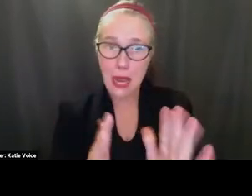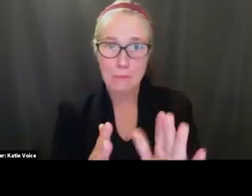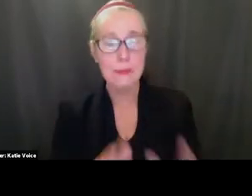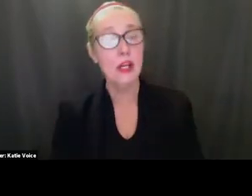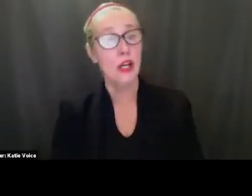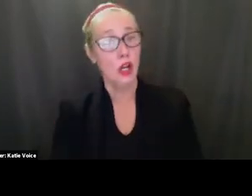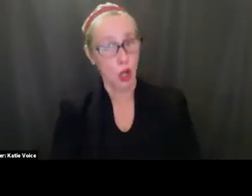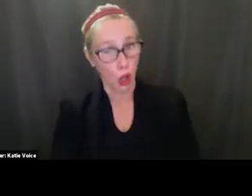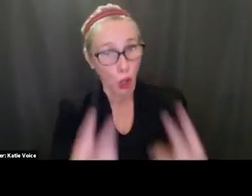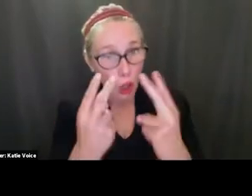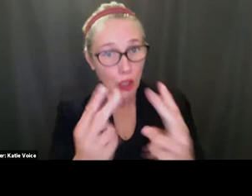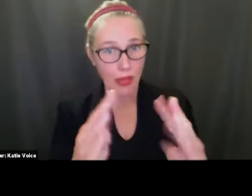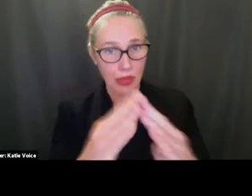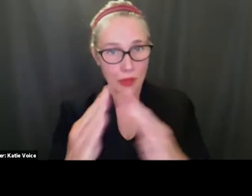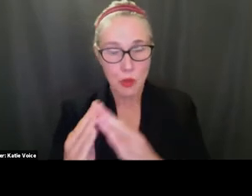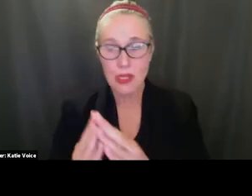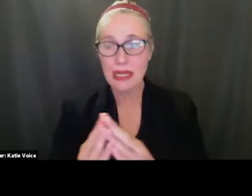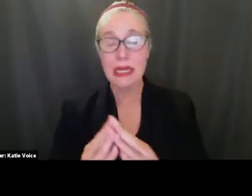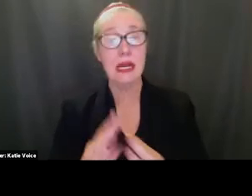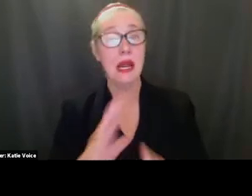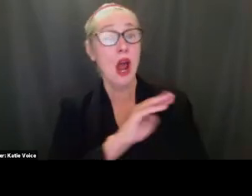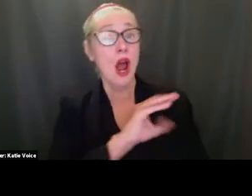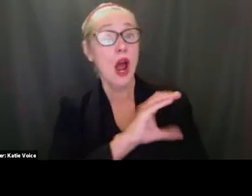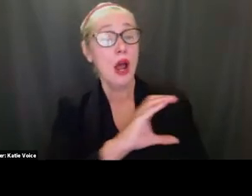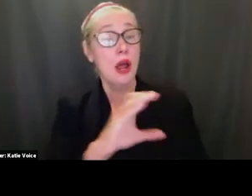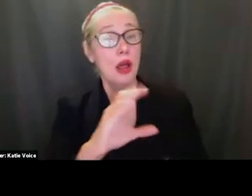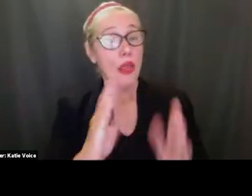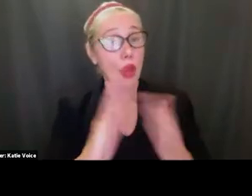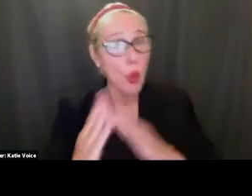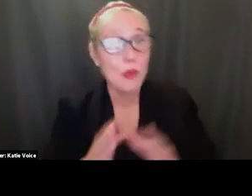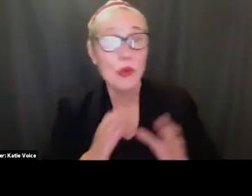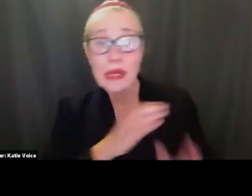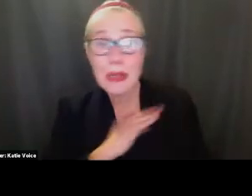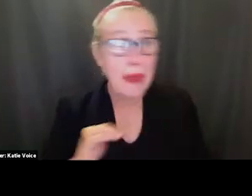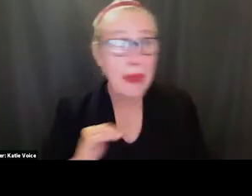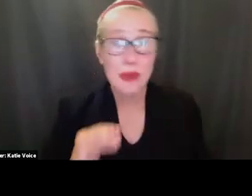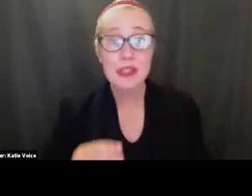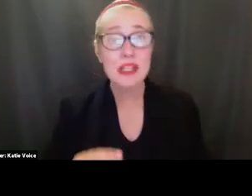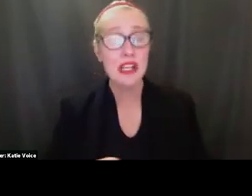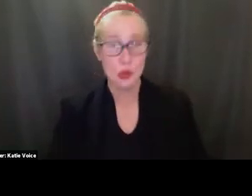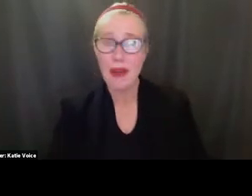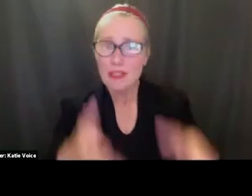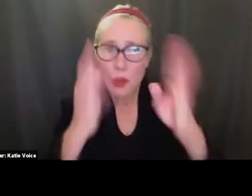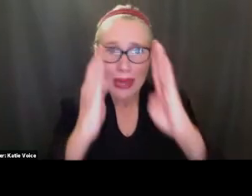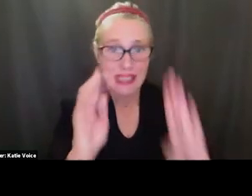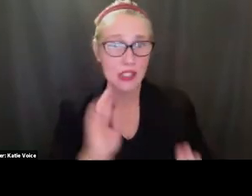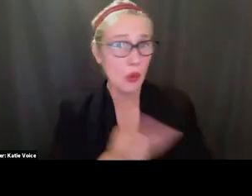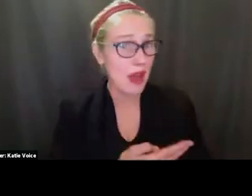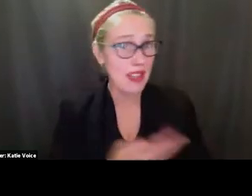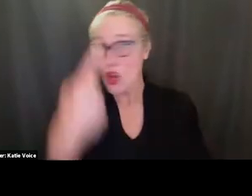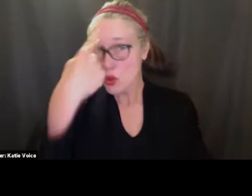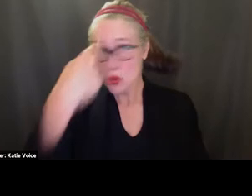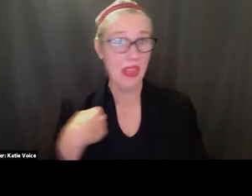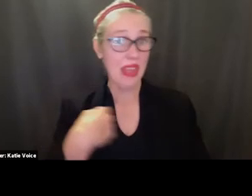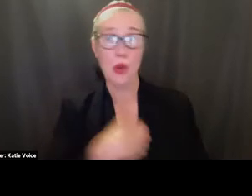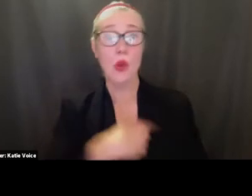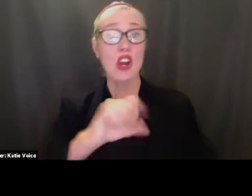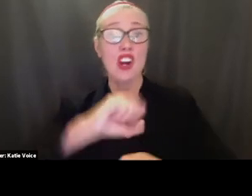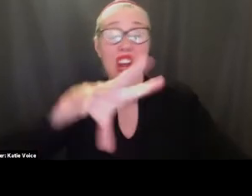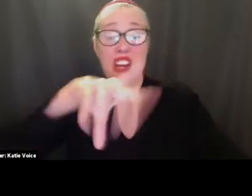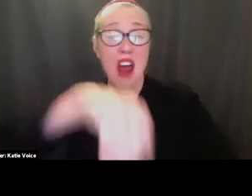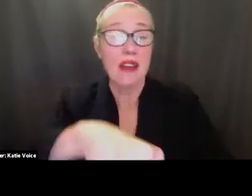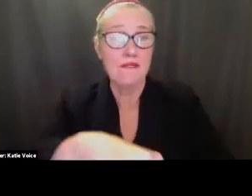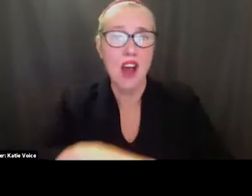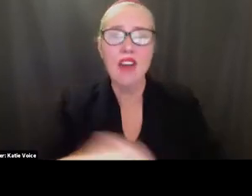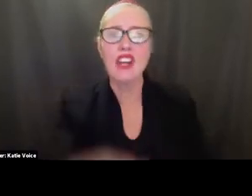community members you think that we're not part of this but we are and we're not gonna go away we're gonna keep coming we're gonna keep talking